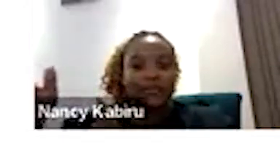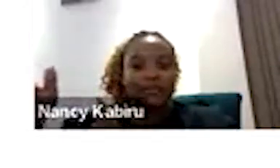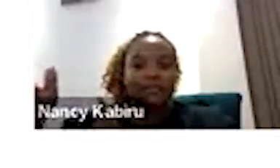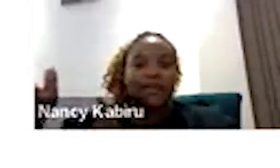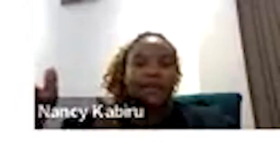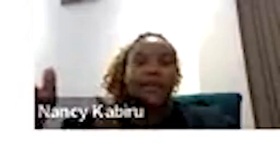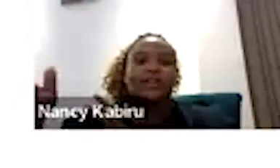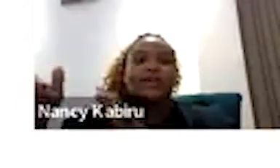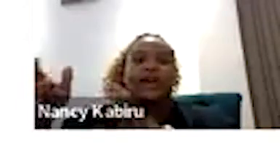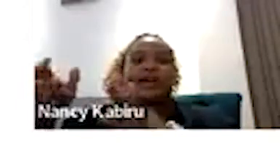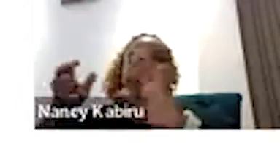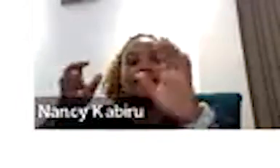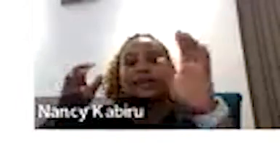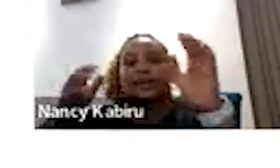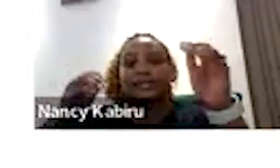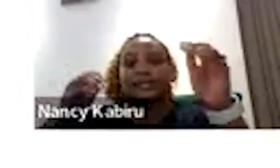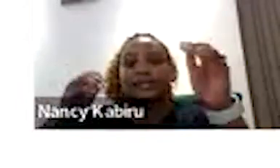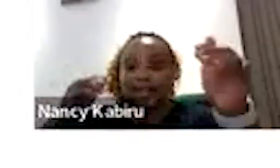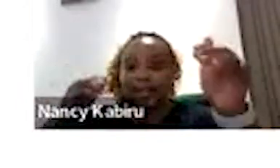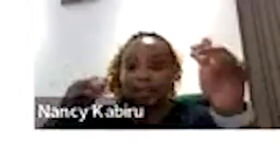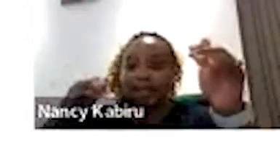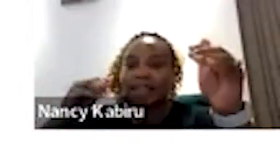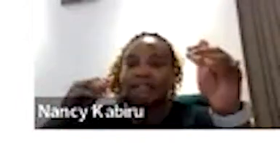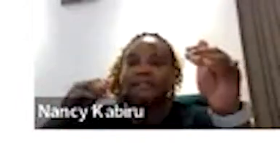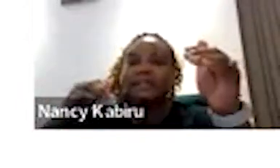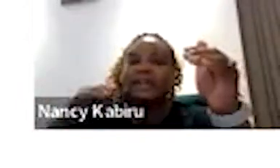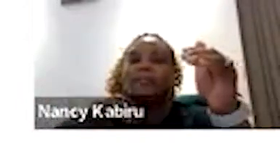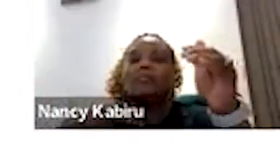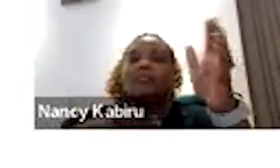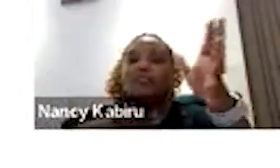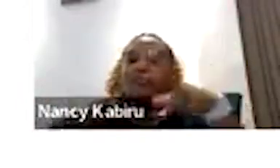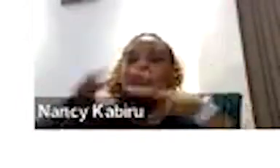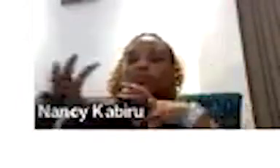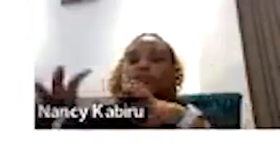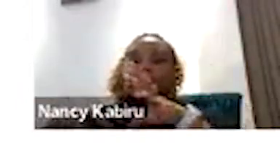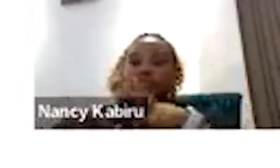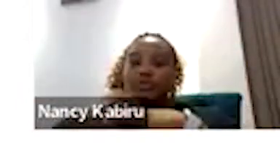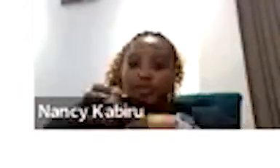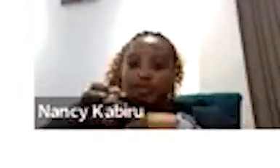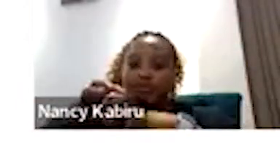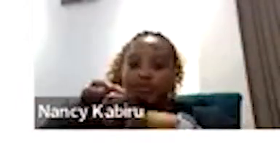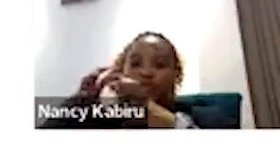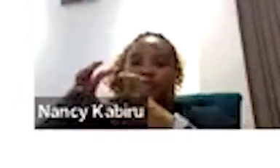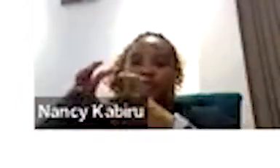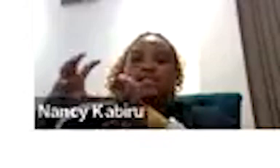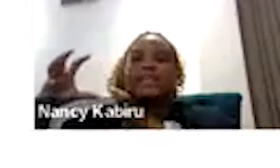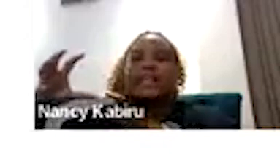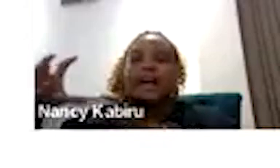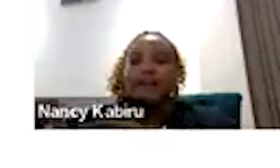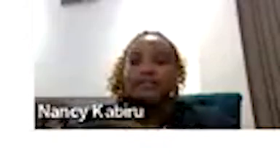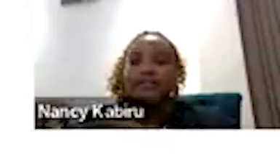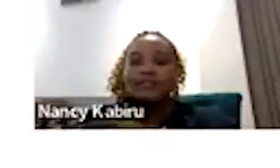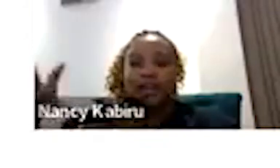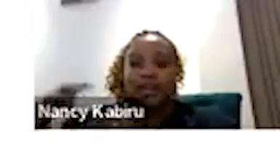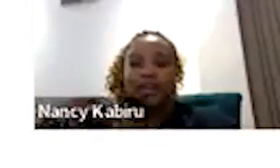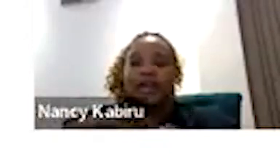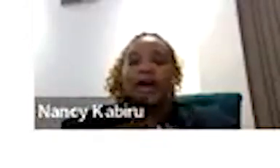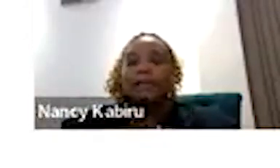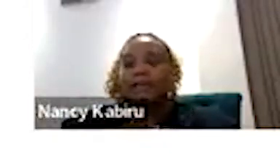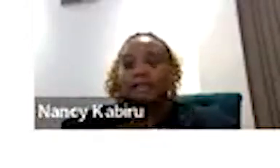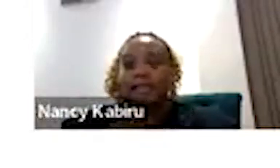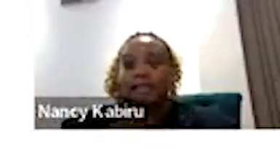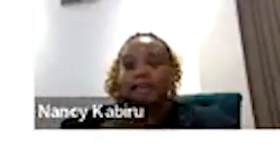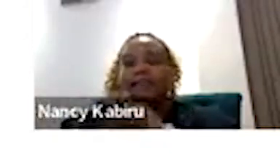get angry and you can get sad, but at the same time, move from those emotions to experiencing love,